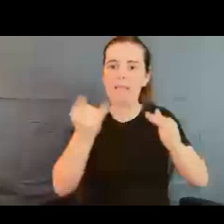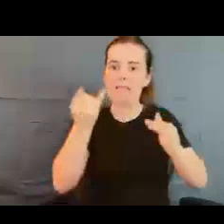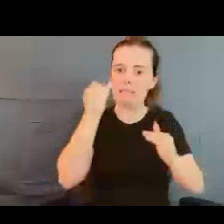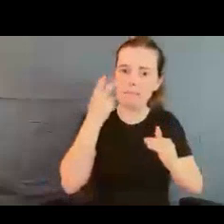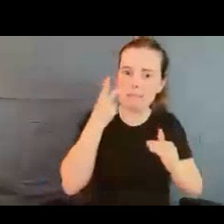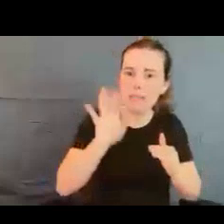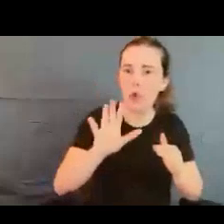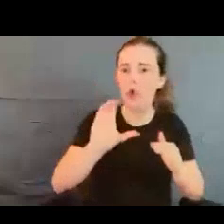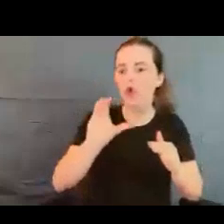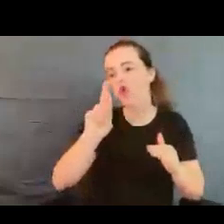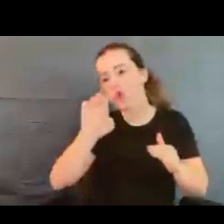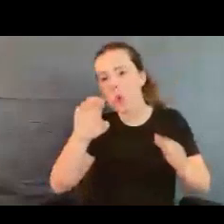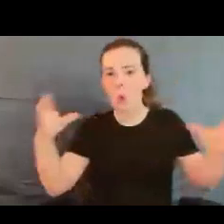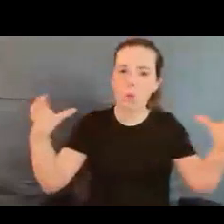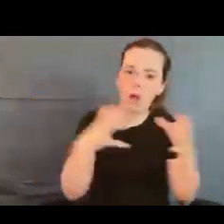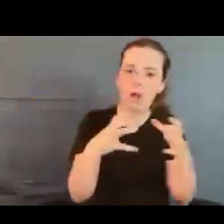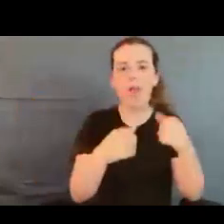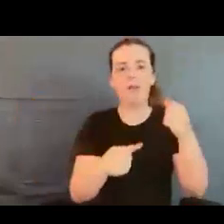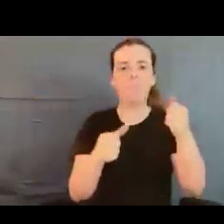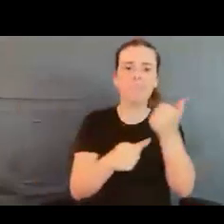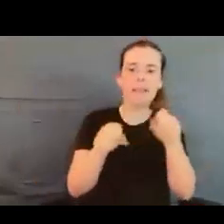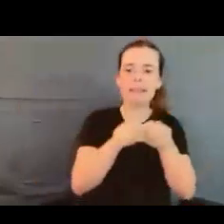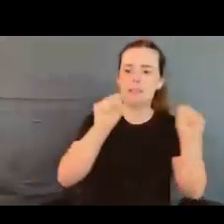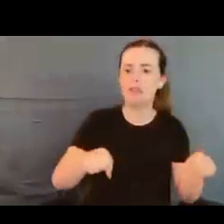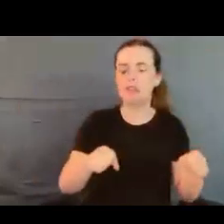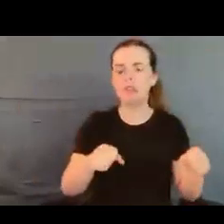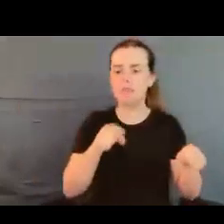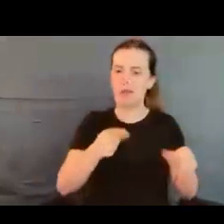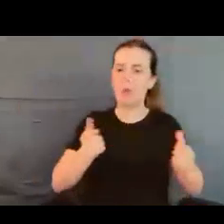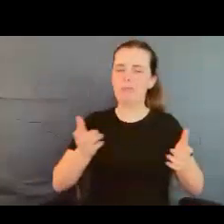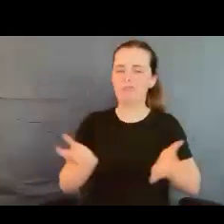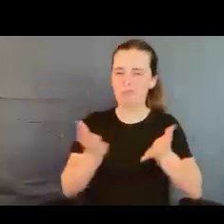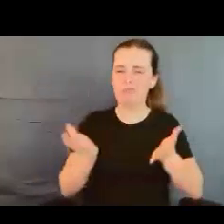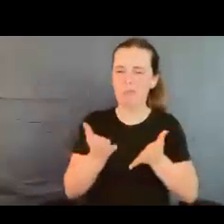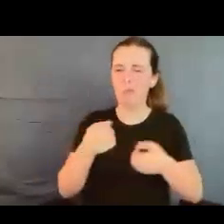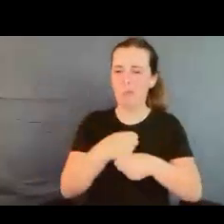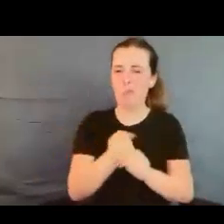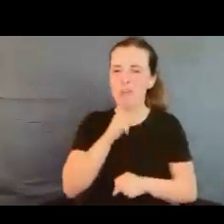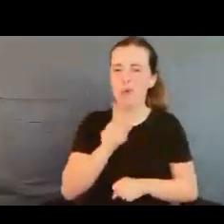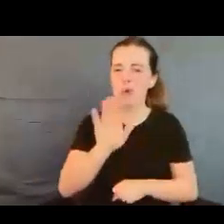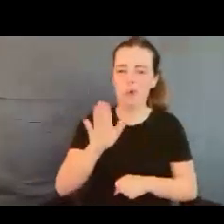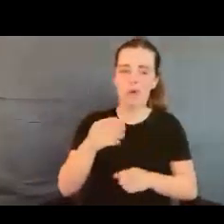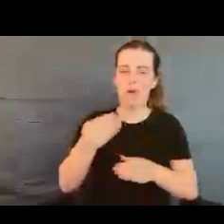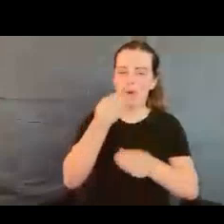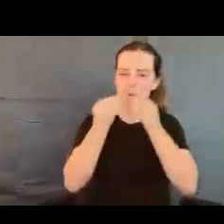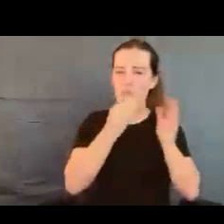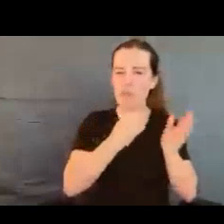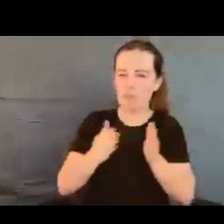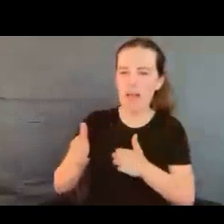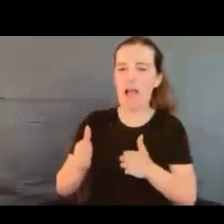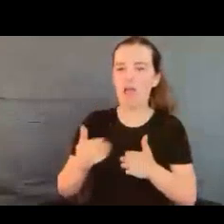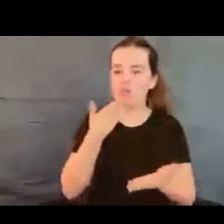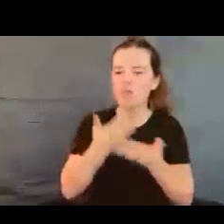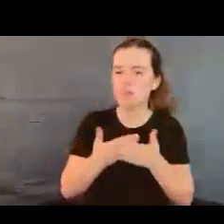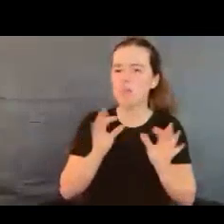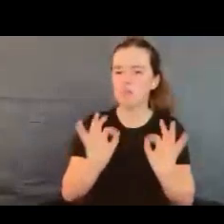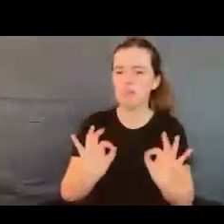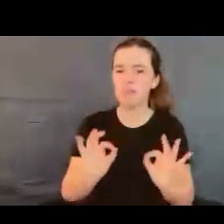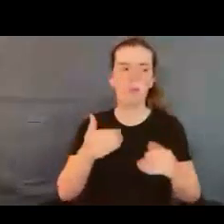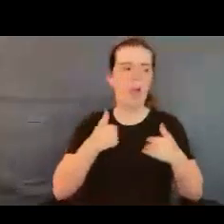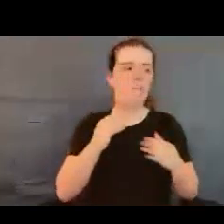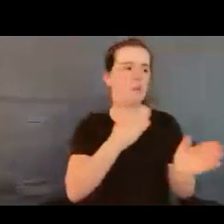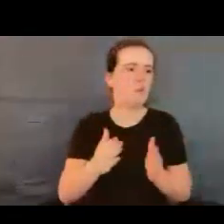people there. Really would encourage you to make sure you're good on your fueling plan. You have a plan with your crew of what you're getting